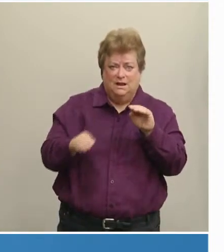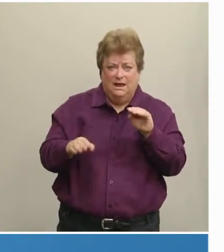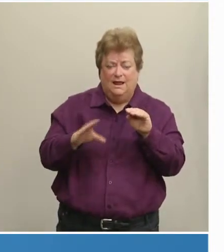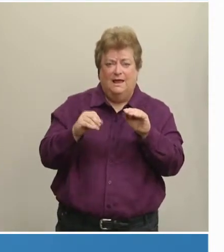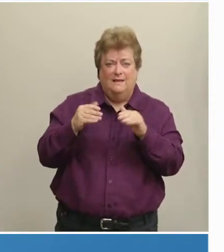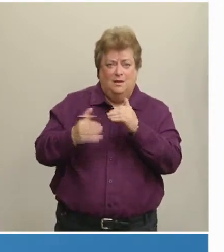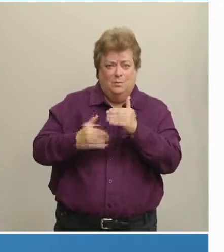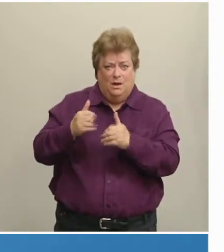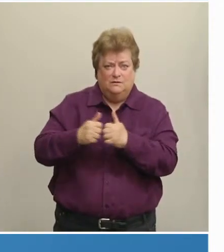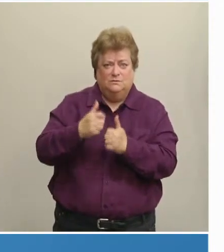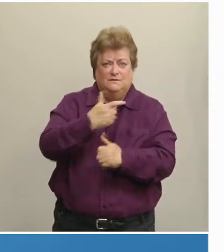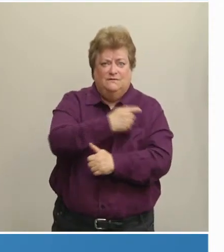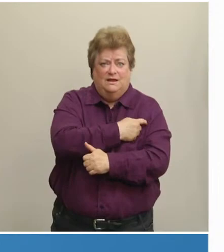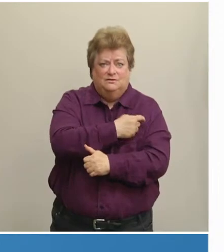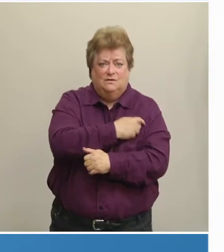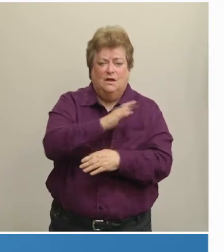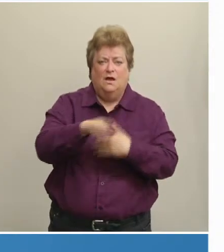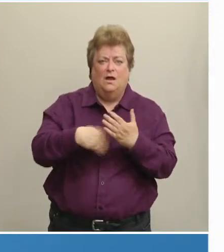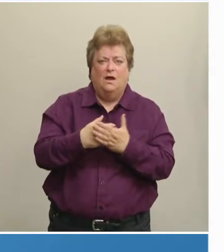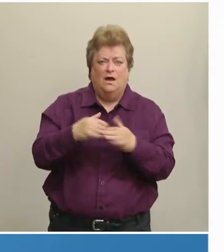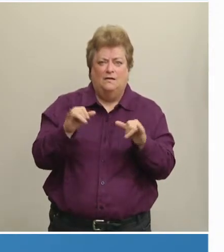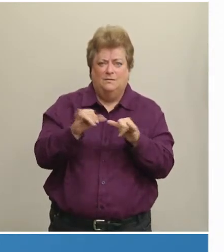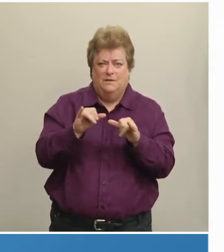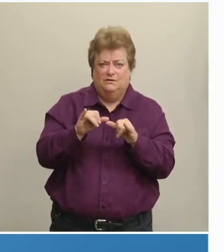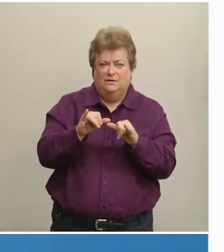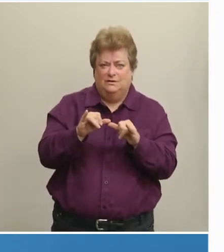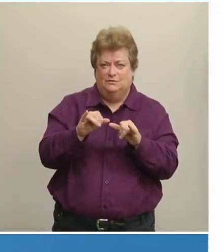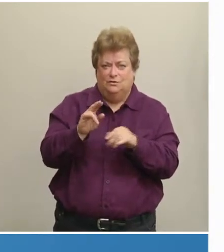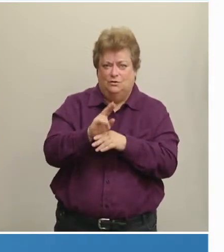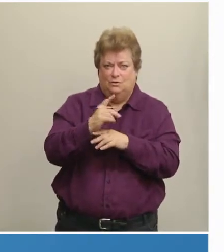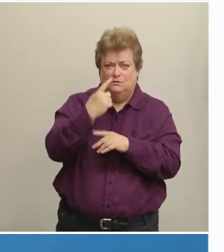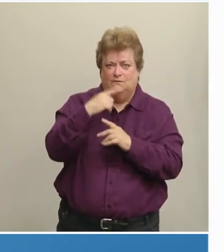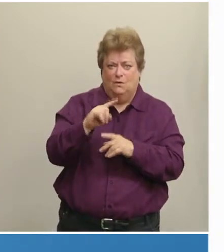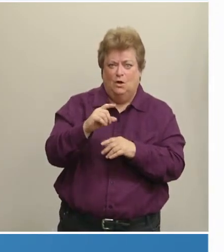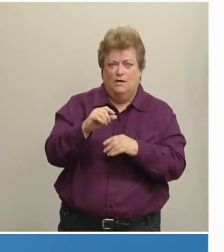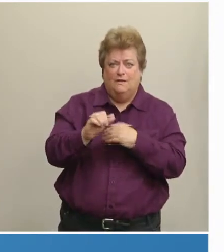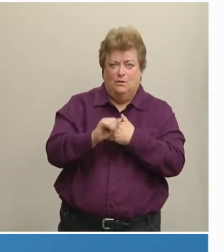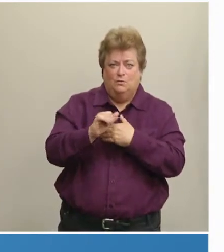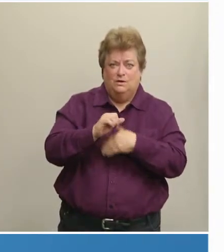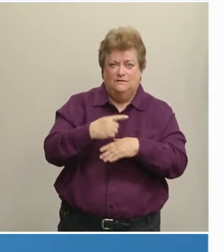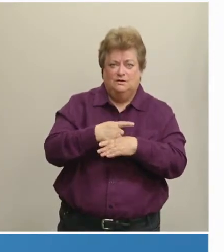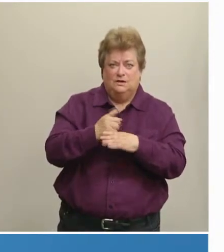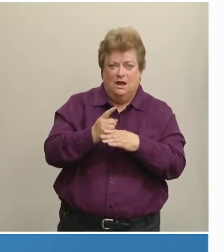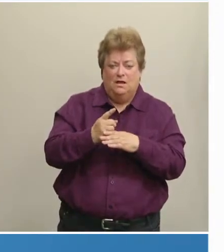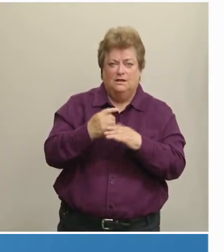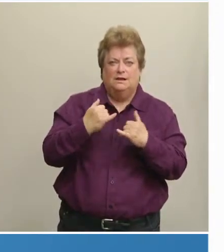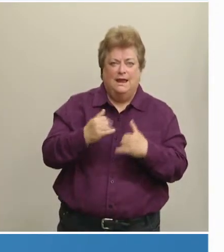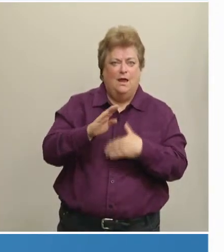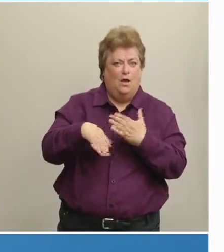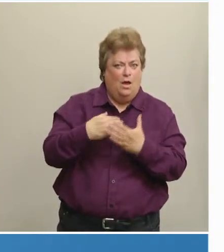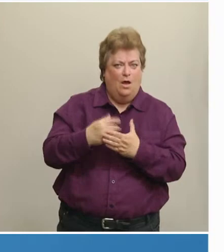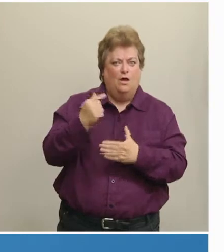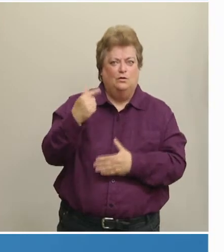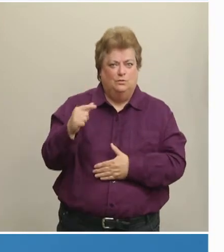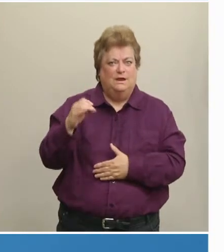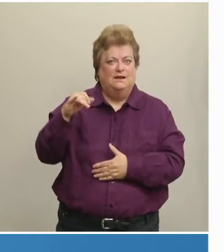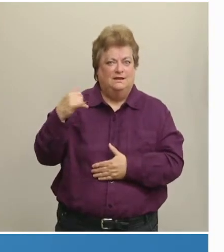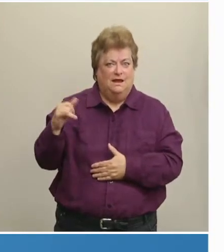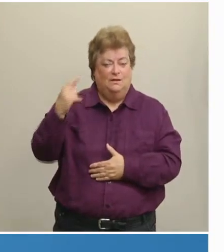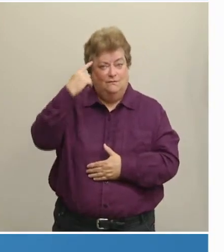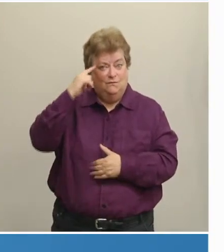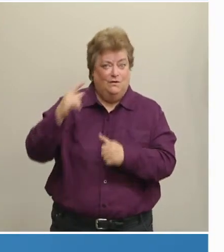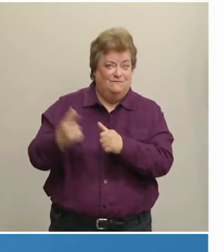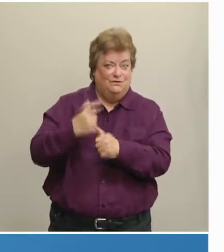with vaccinations, all the metrics used for the COVID-19 risk dial are all green or yellow for the